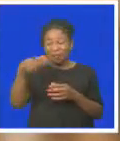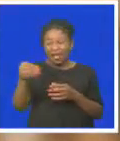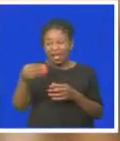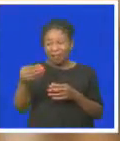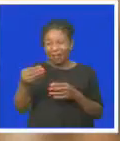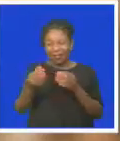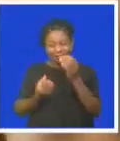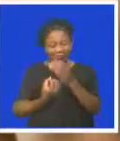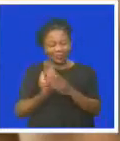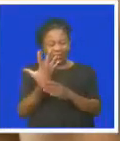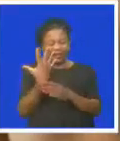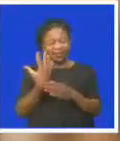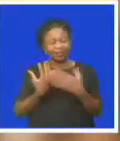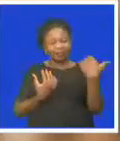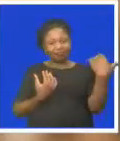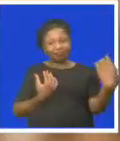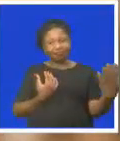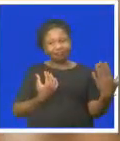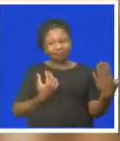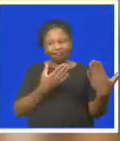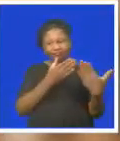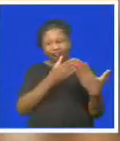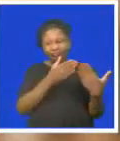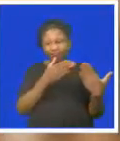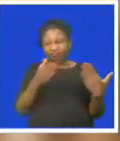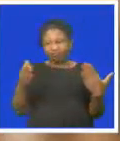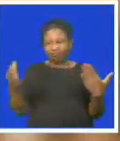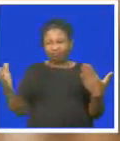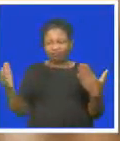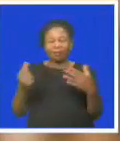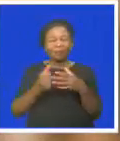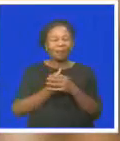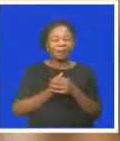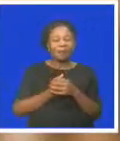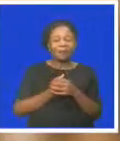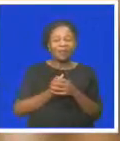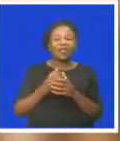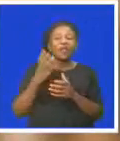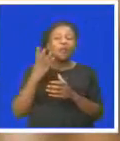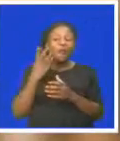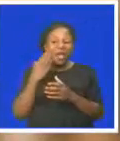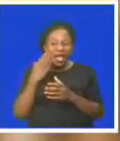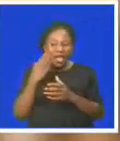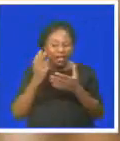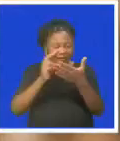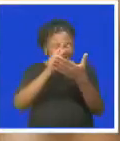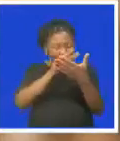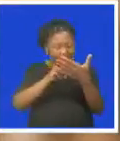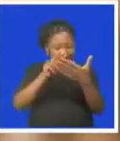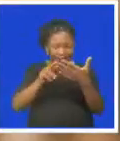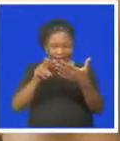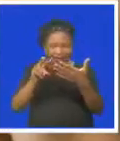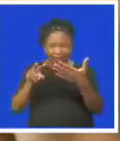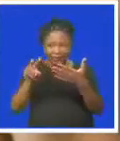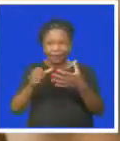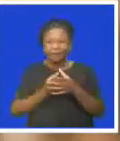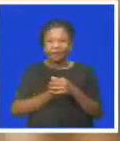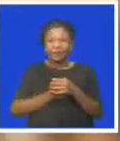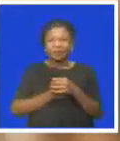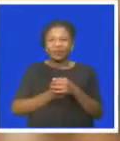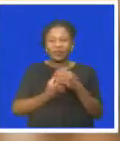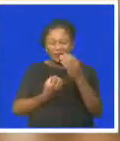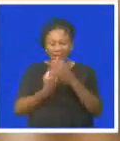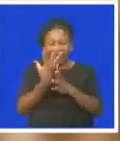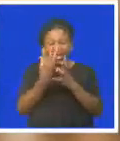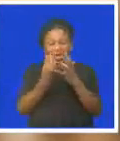right. Okay? When we are reading, my lovely learner, when we are reading, you start with the